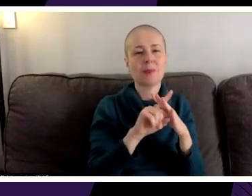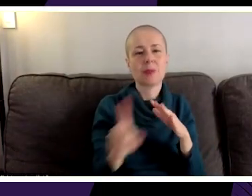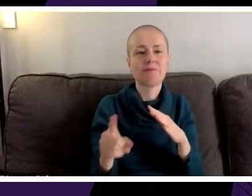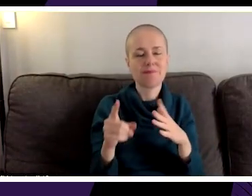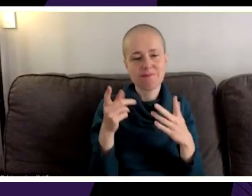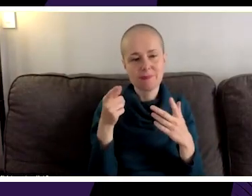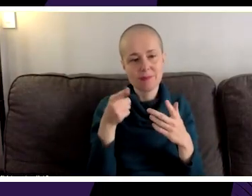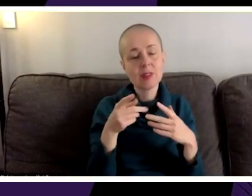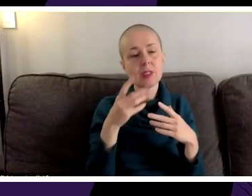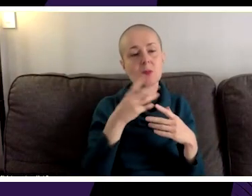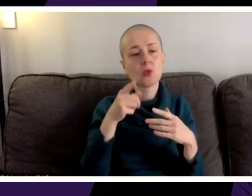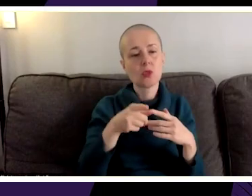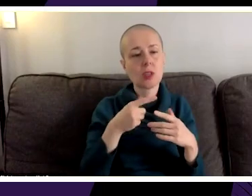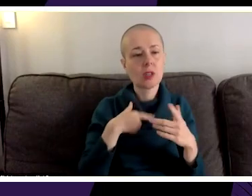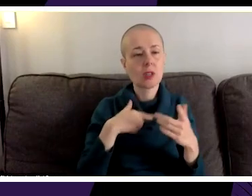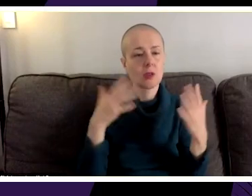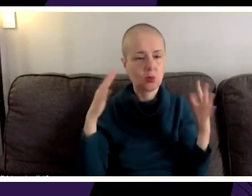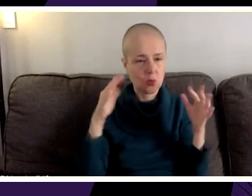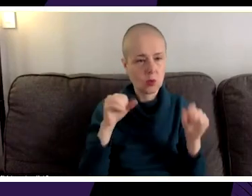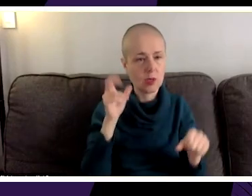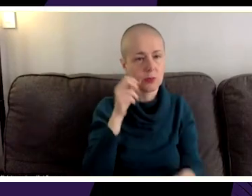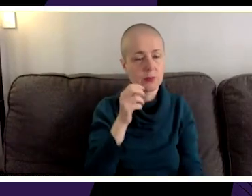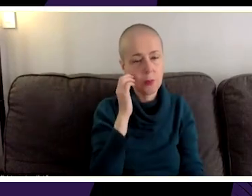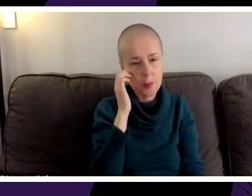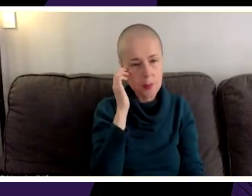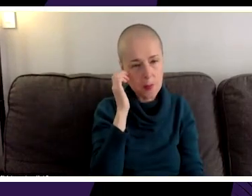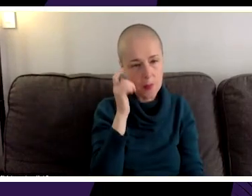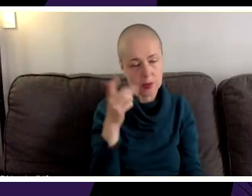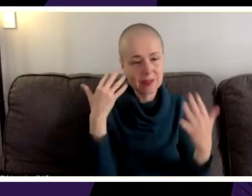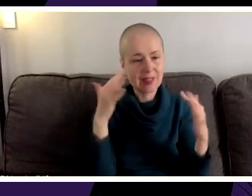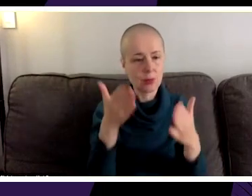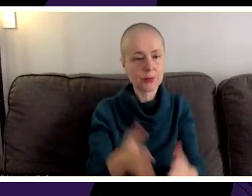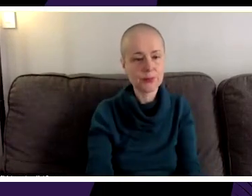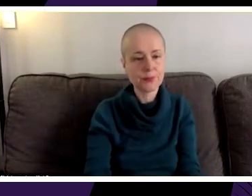in buzz, muted, and rattle. And here's the sound of the